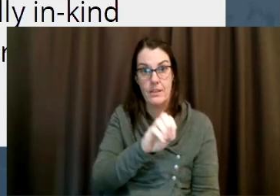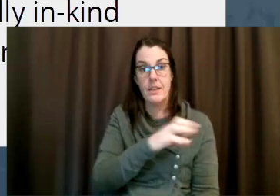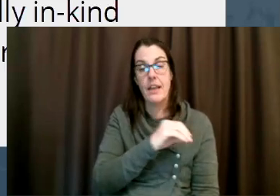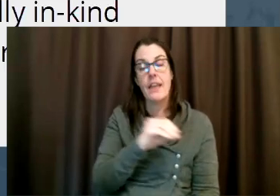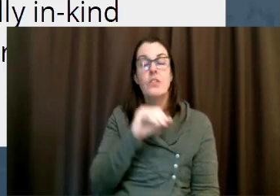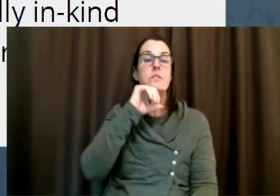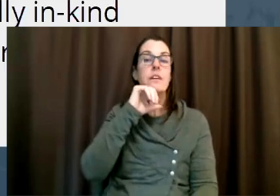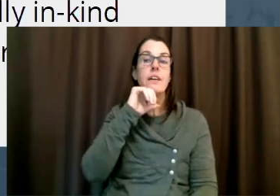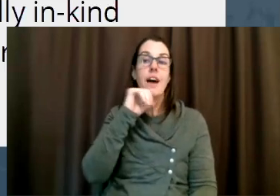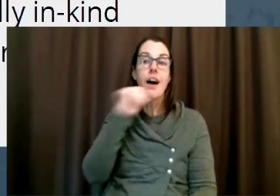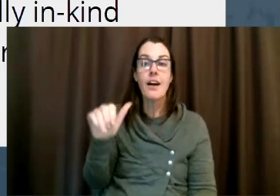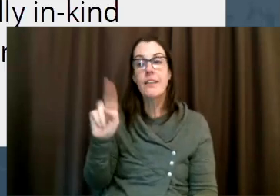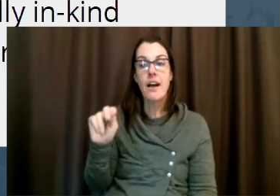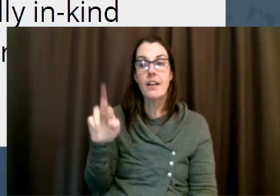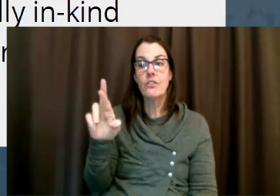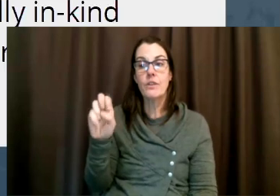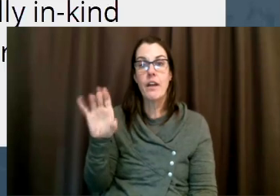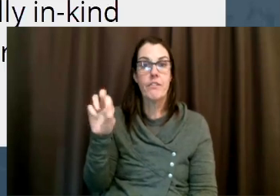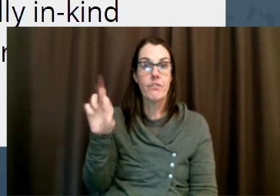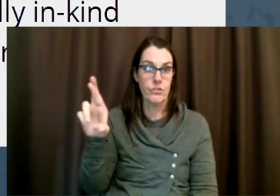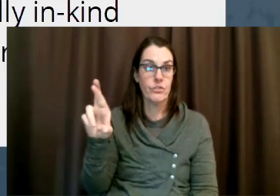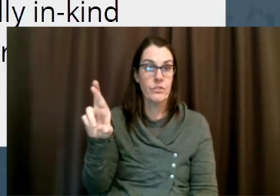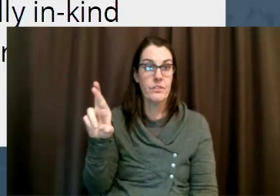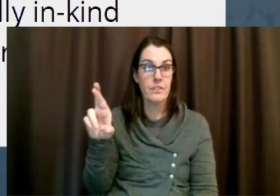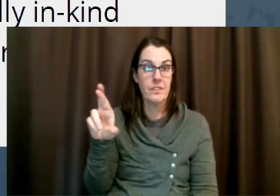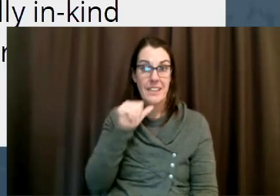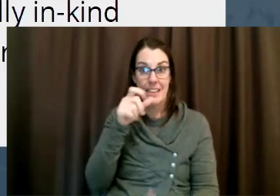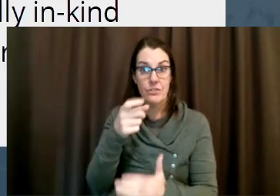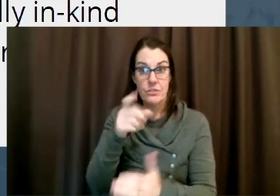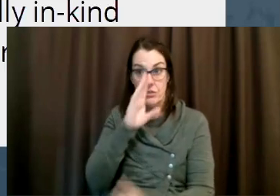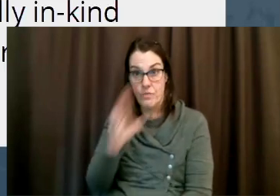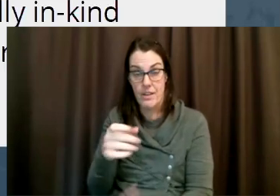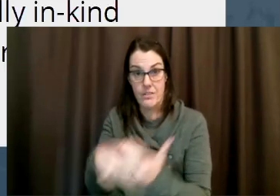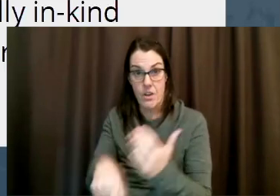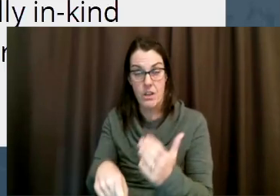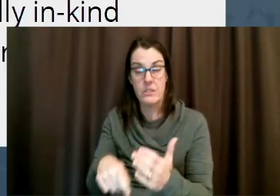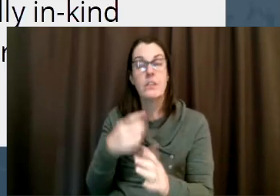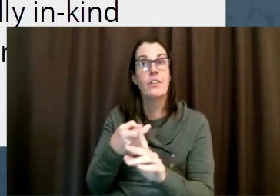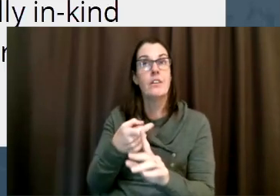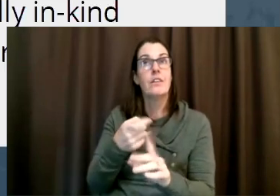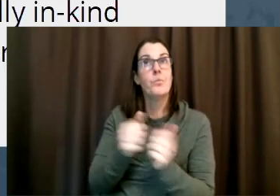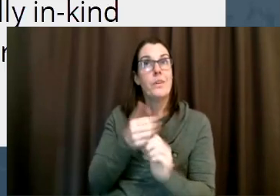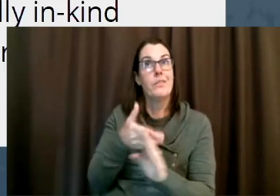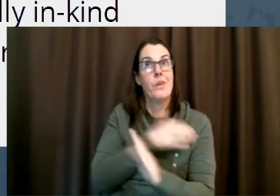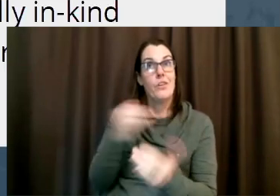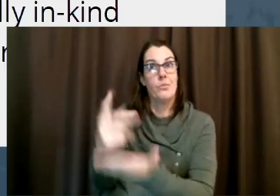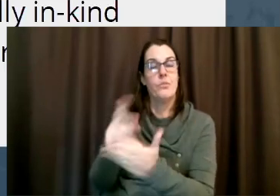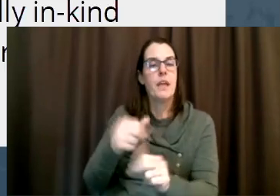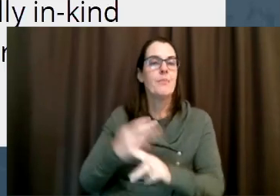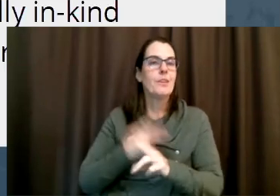are going to be, in some cases, with prior approval from the awarding agency, they can be used for